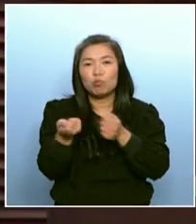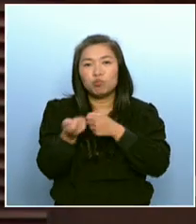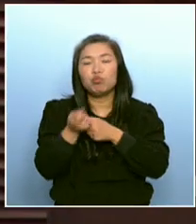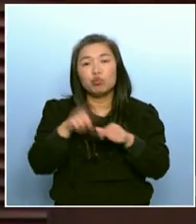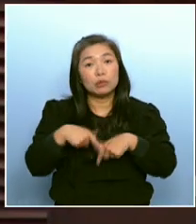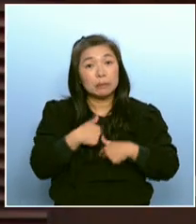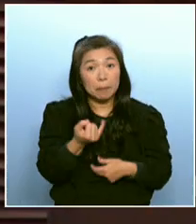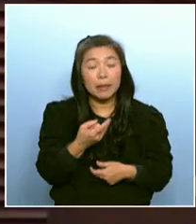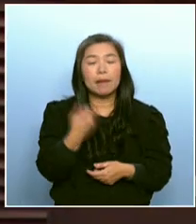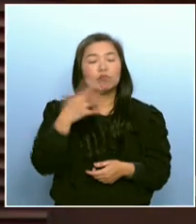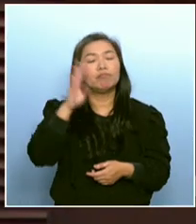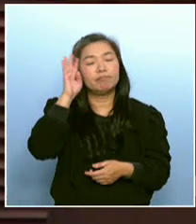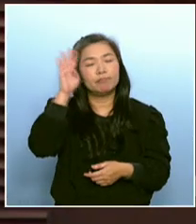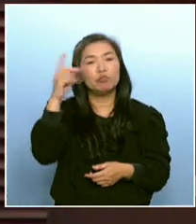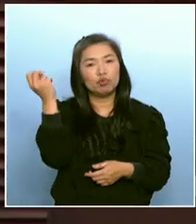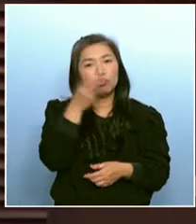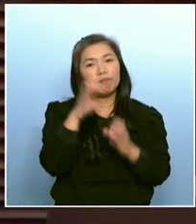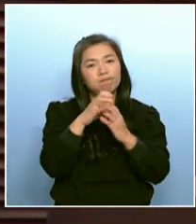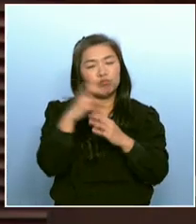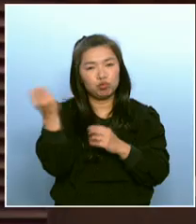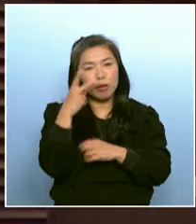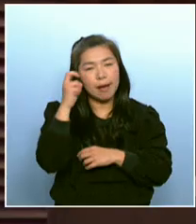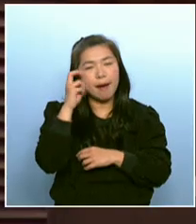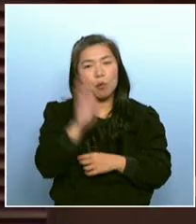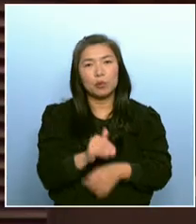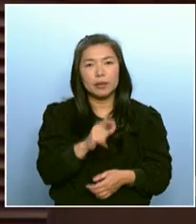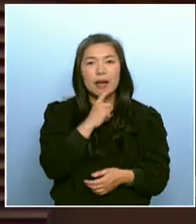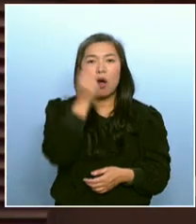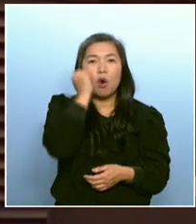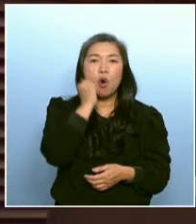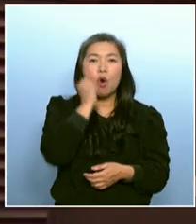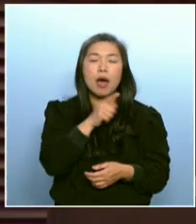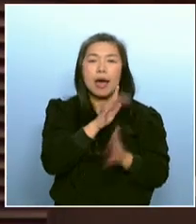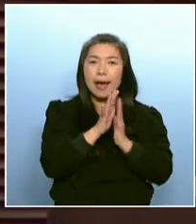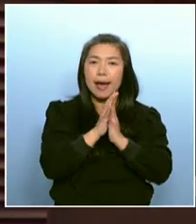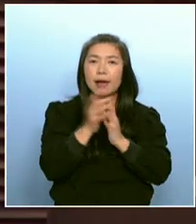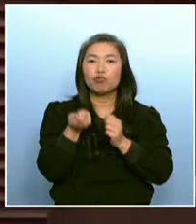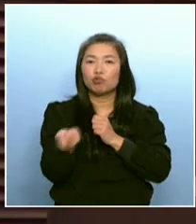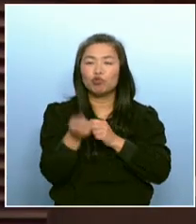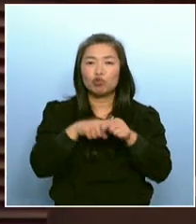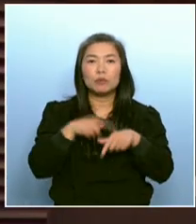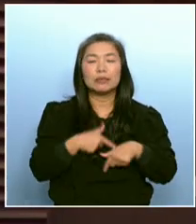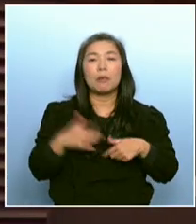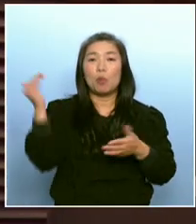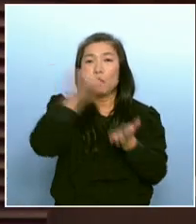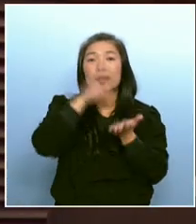to hide this equipment in the evening to provide services for young people. Of course,